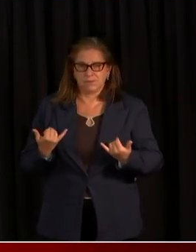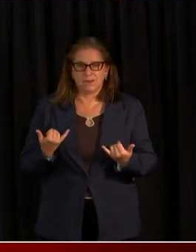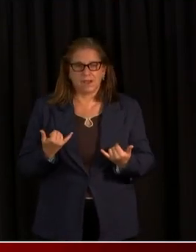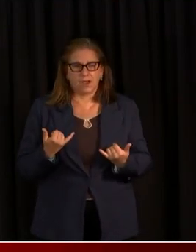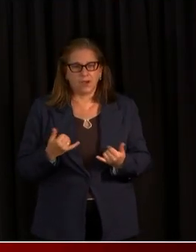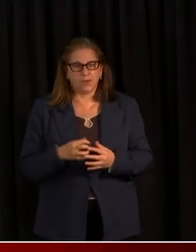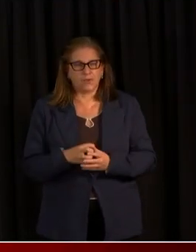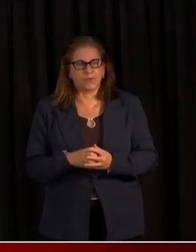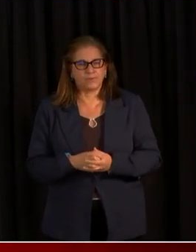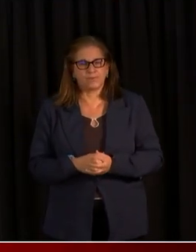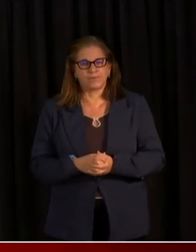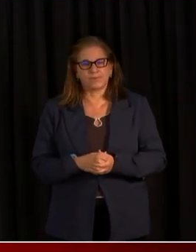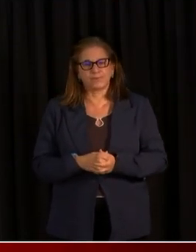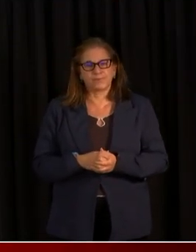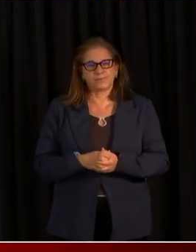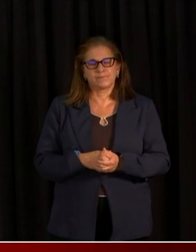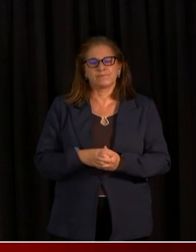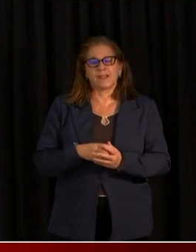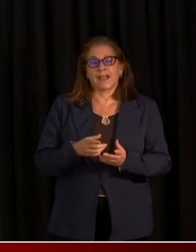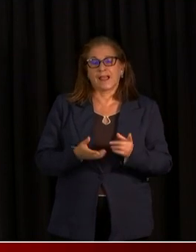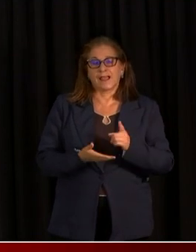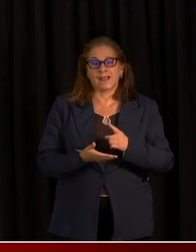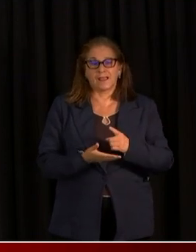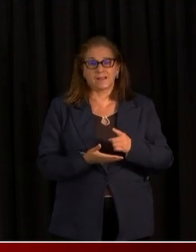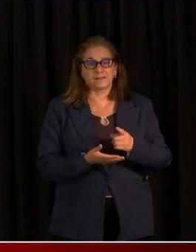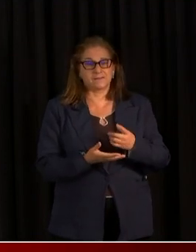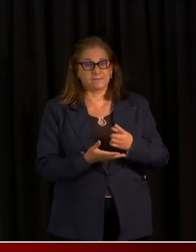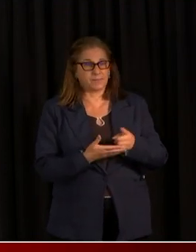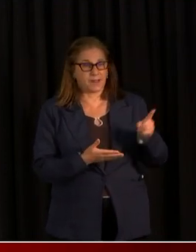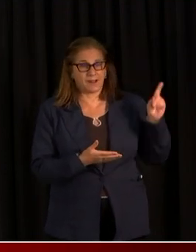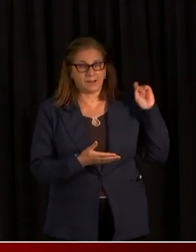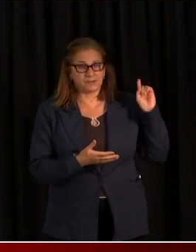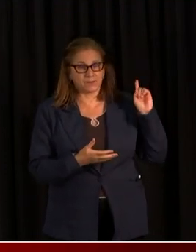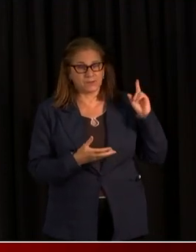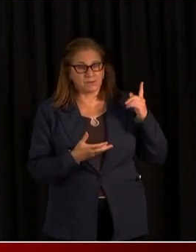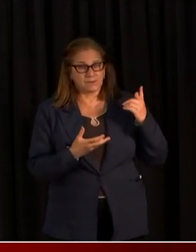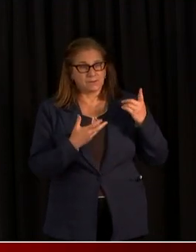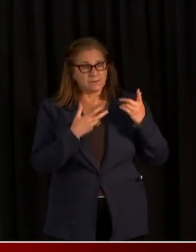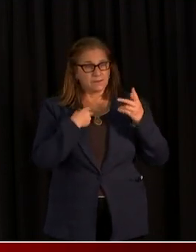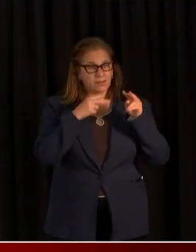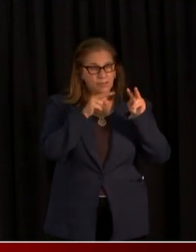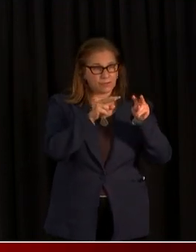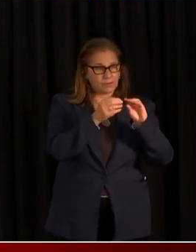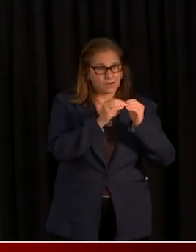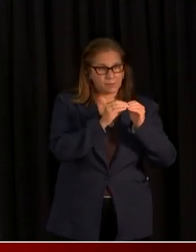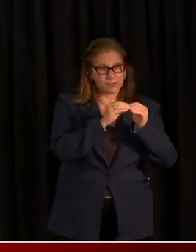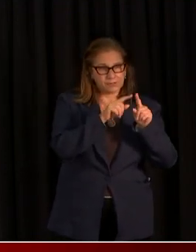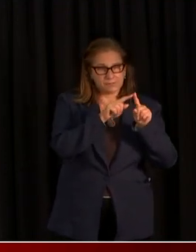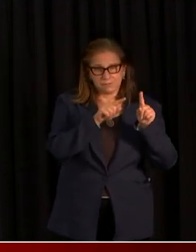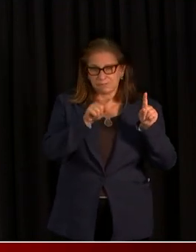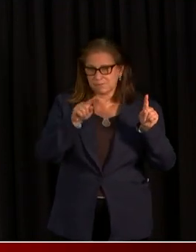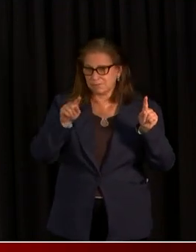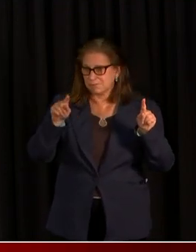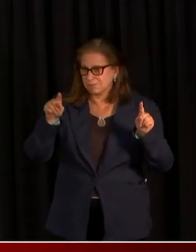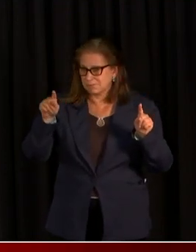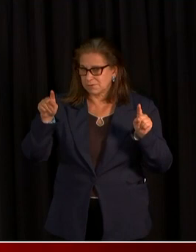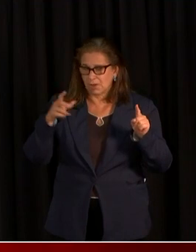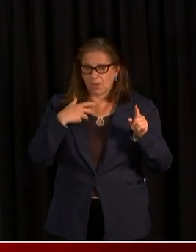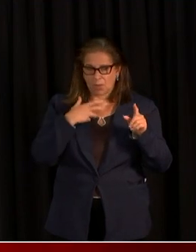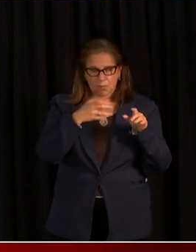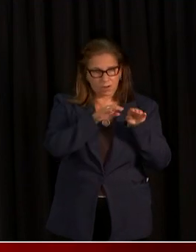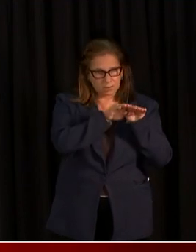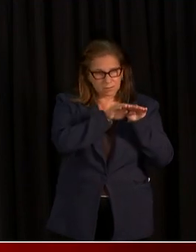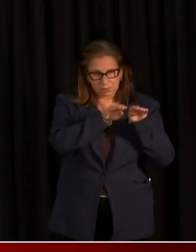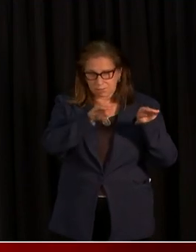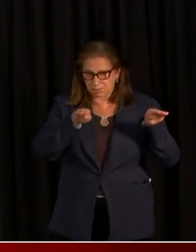as we mentioned last week, not being able to consistently see a trend in declining